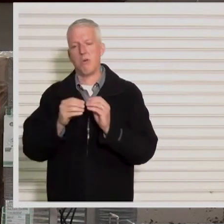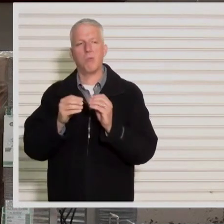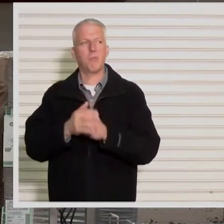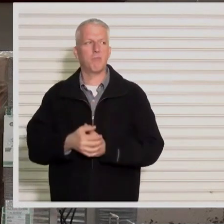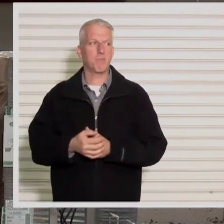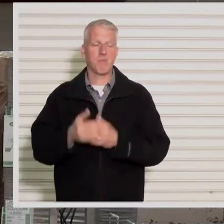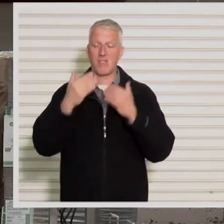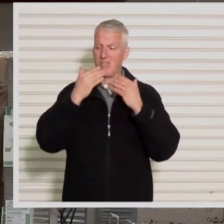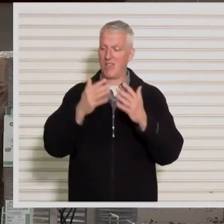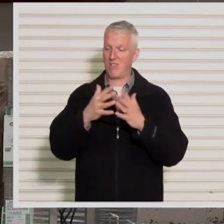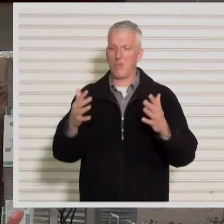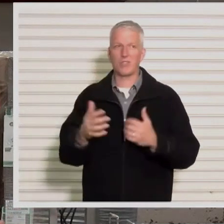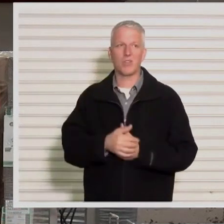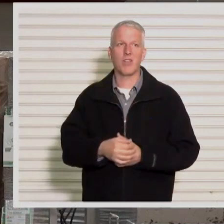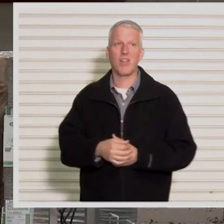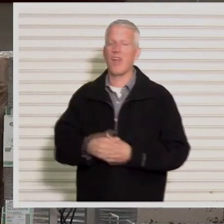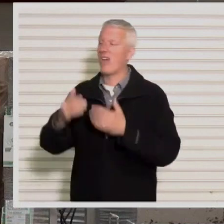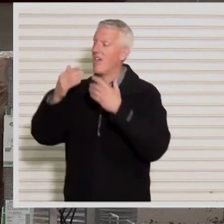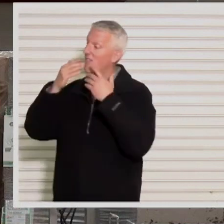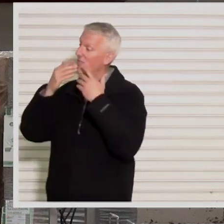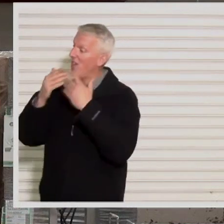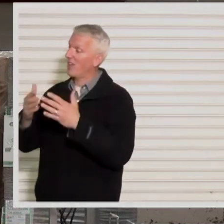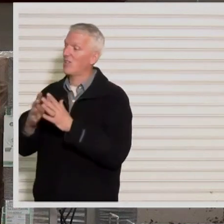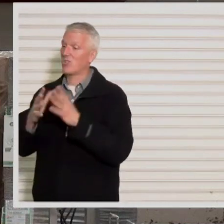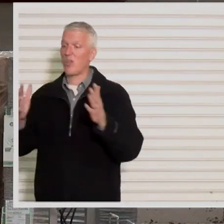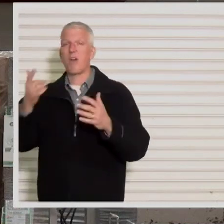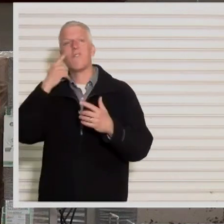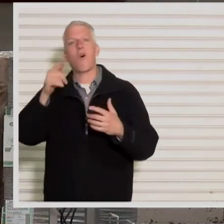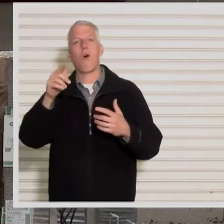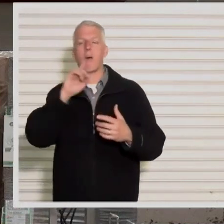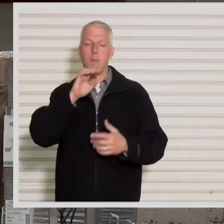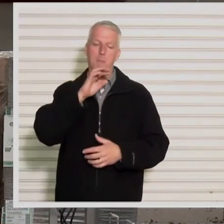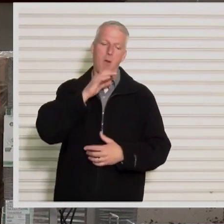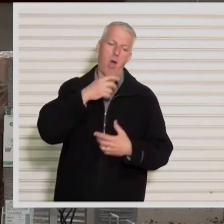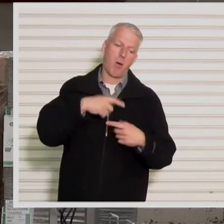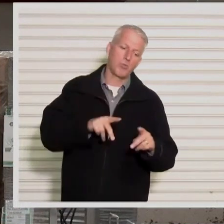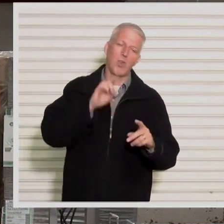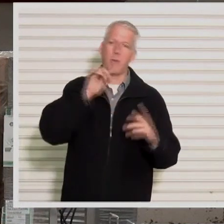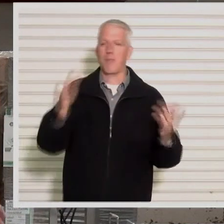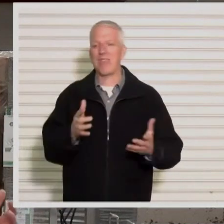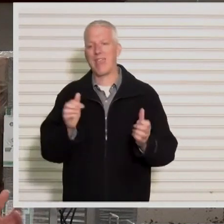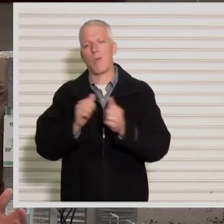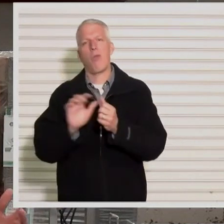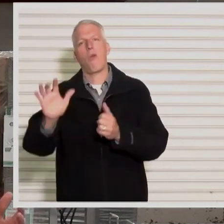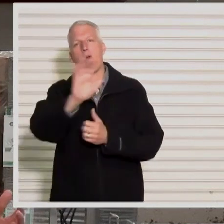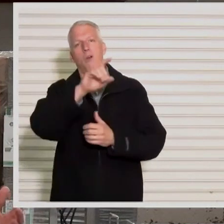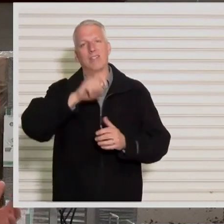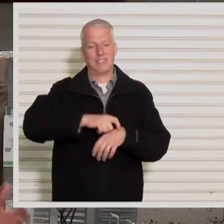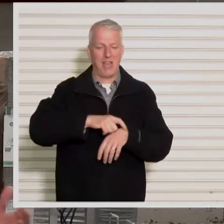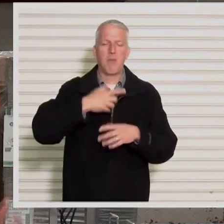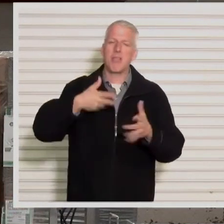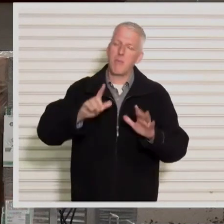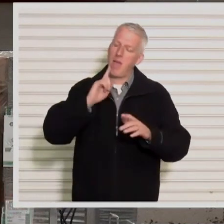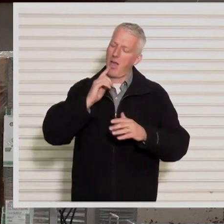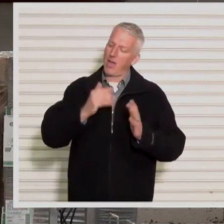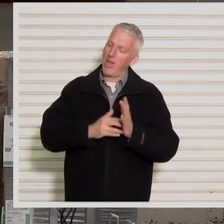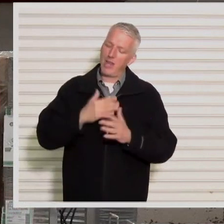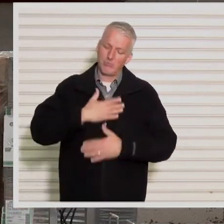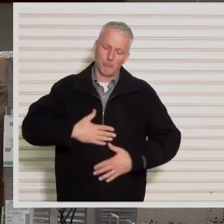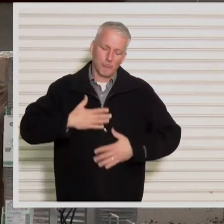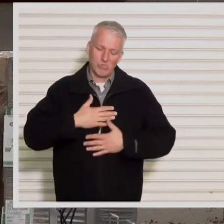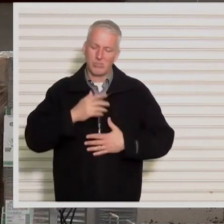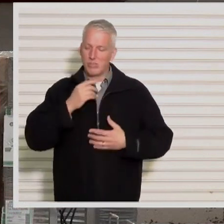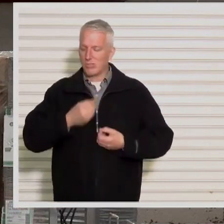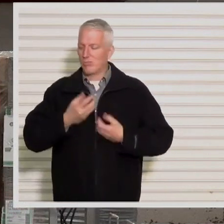Thank you so much. Appreciate it, and thank you again for the privilege of all of your time, and just again, let me just express my